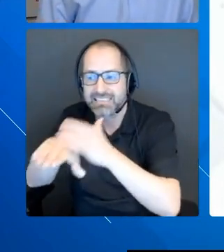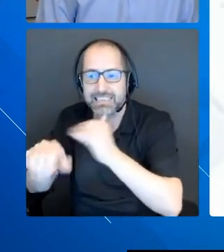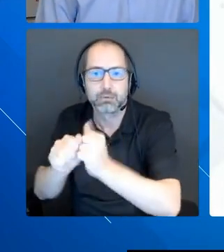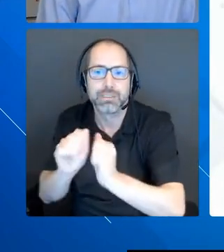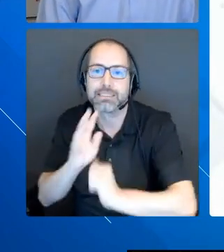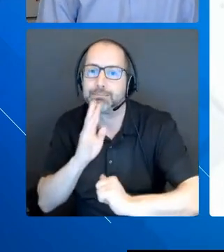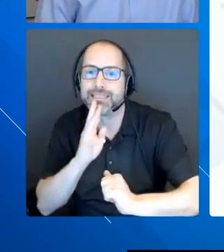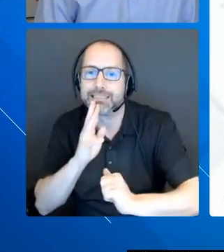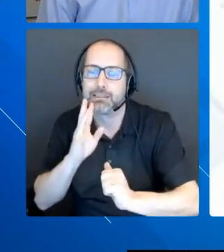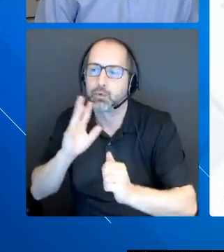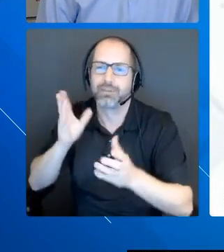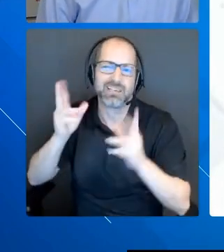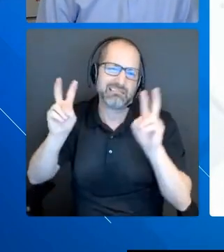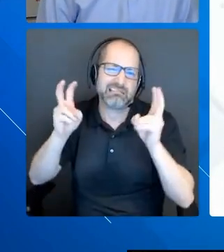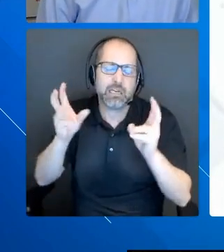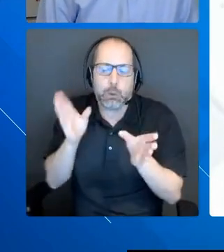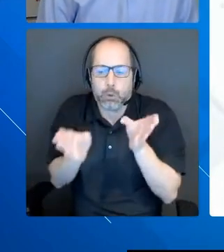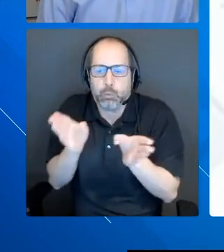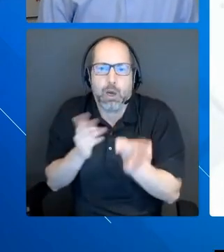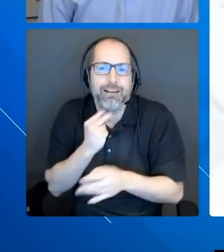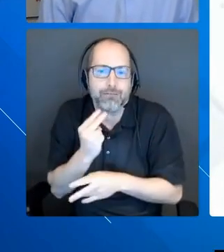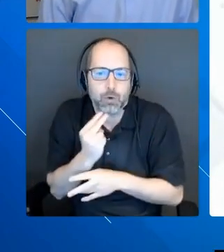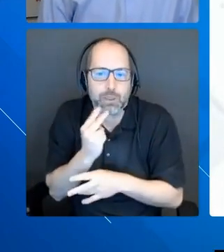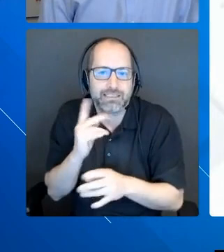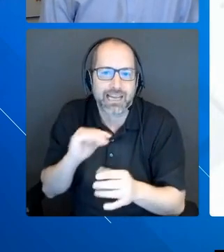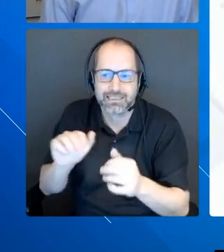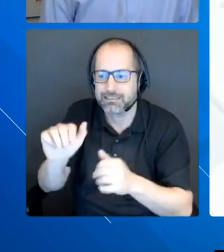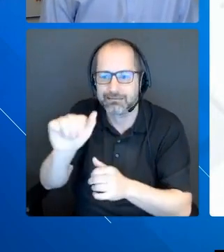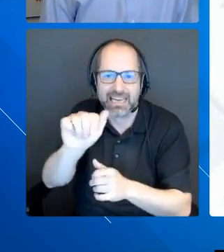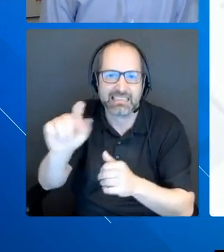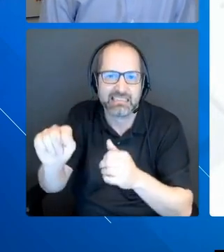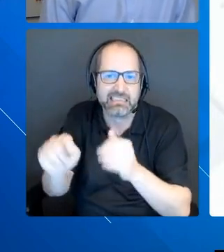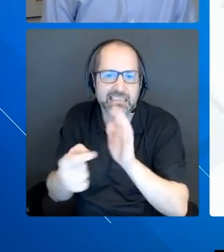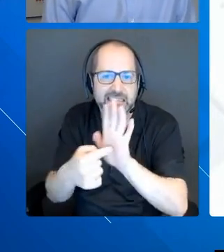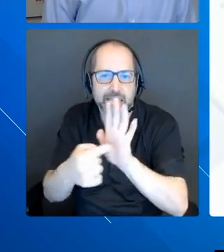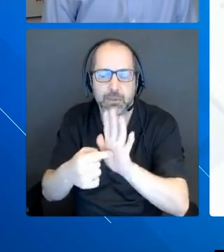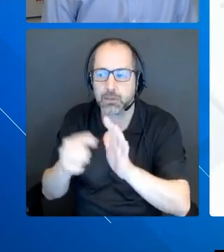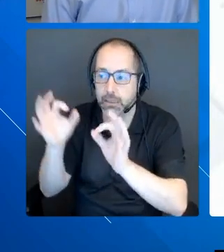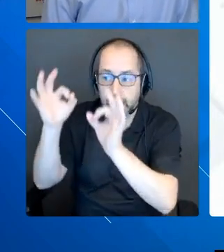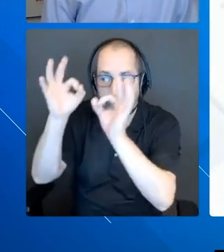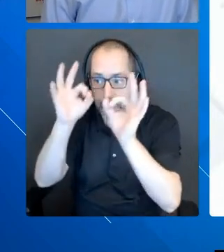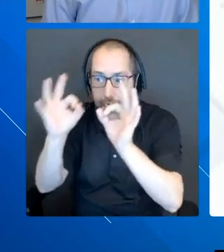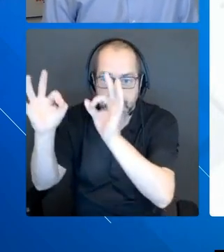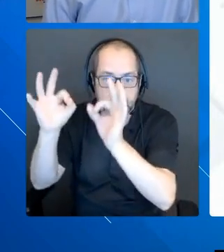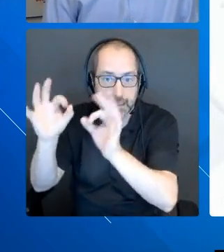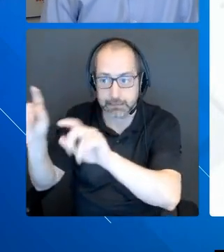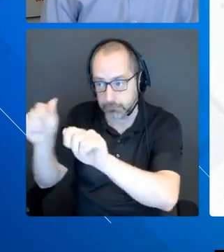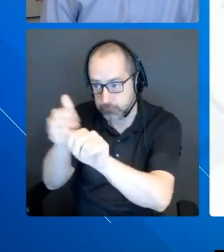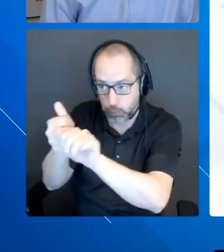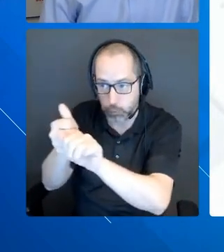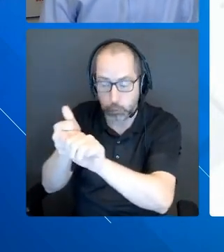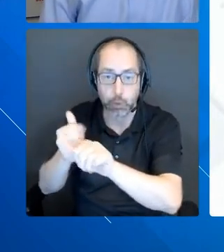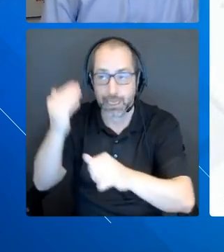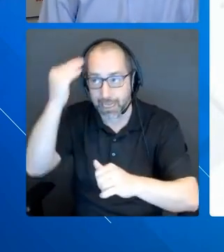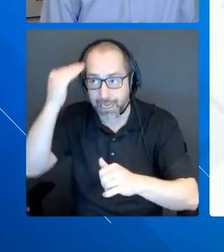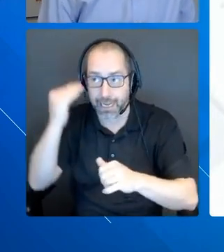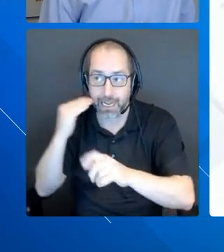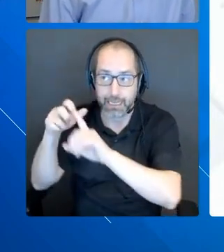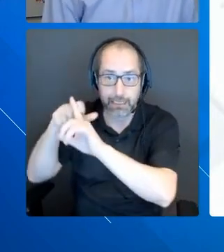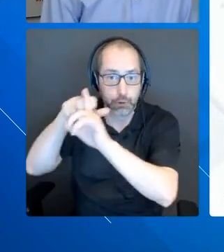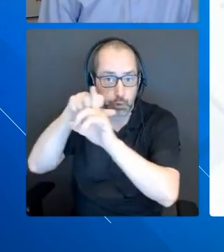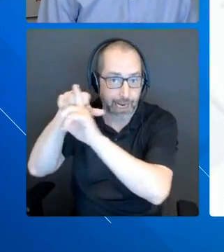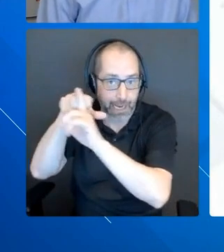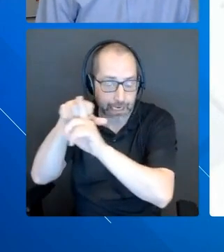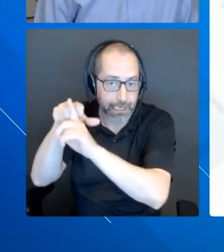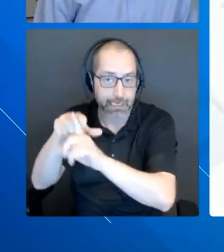voice. That's a form of AT, or assistive technology. Um, Eye gaze, head trackers, walkers, you name it. These are all forms